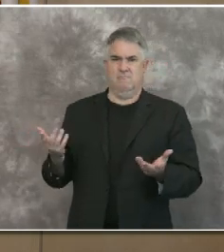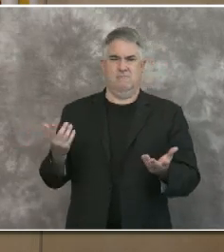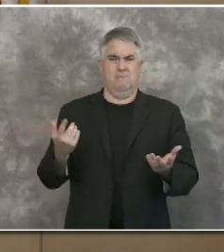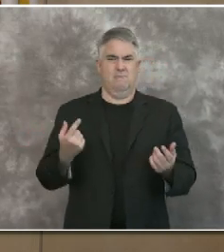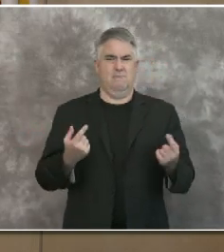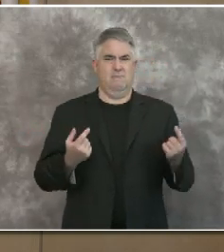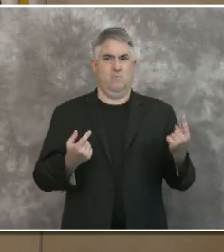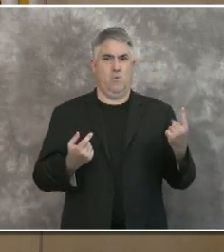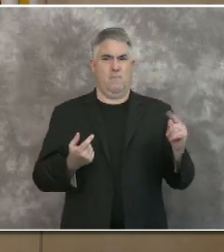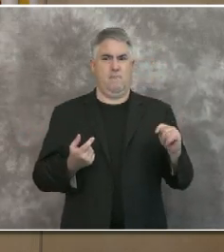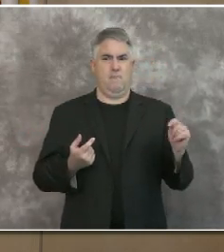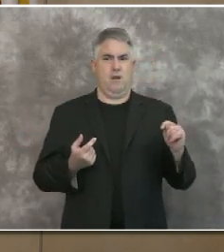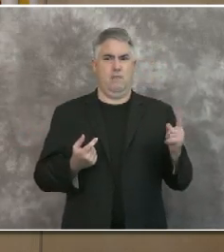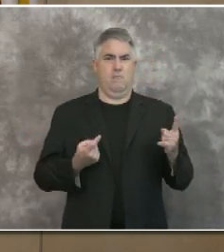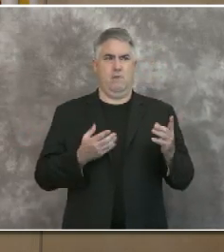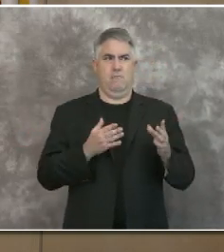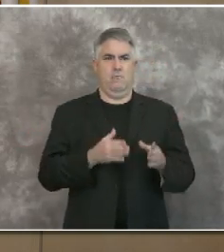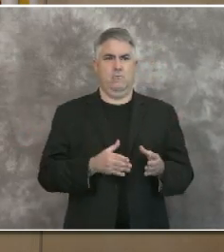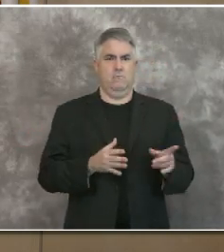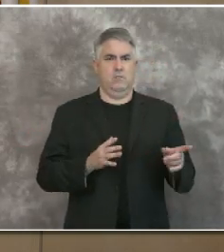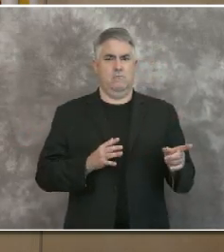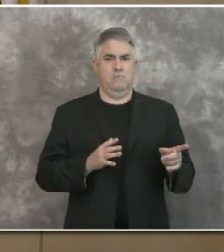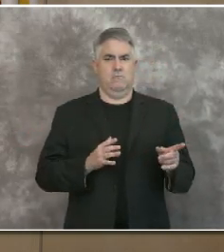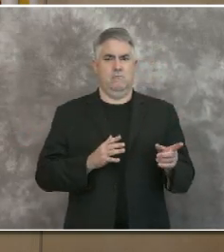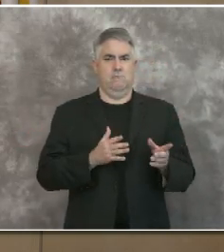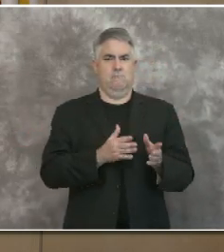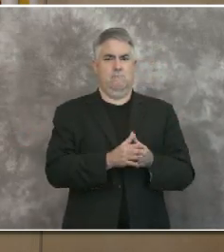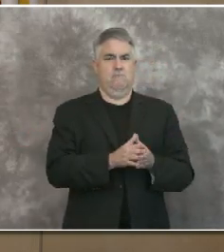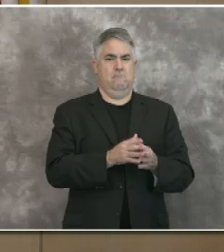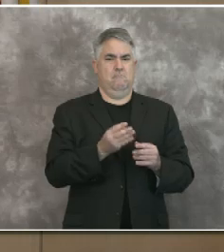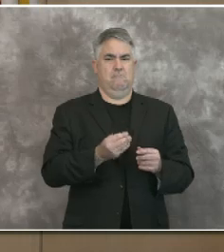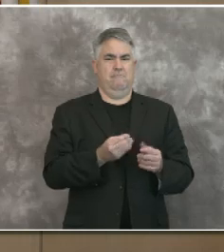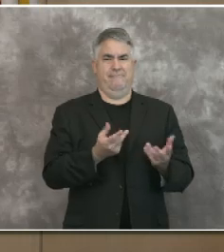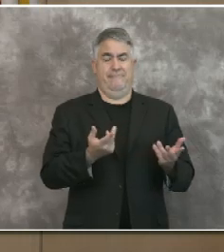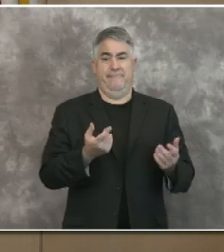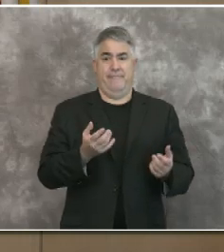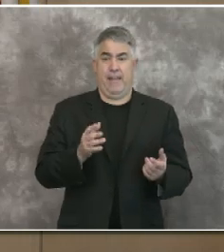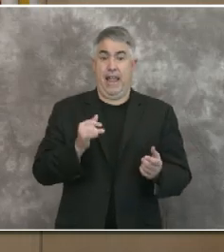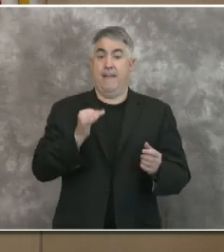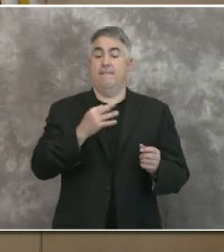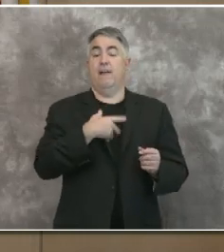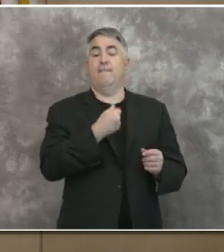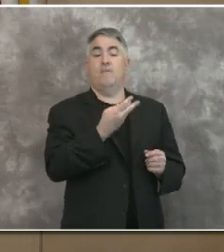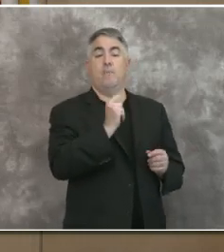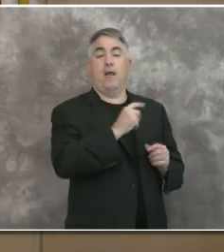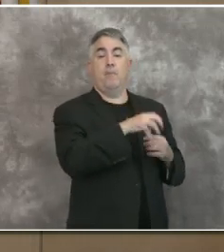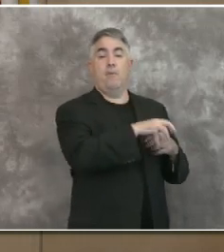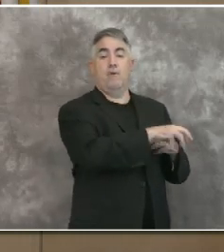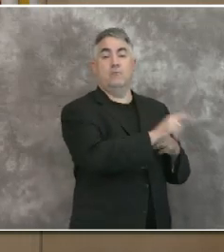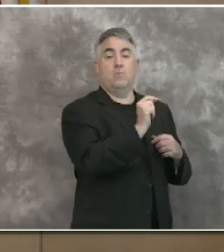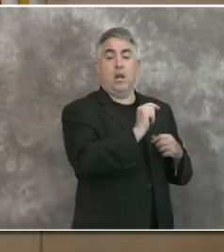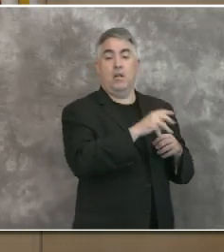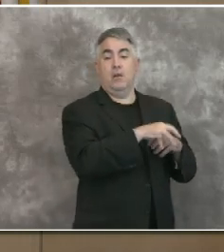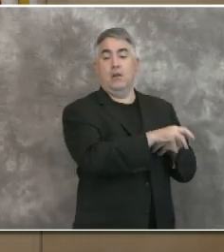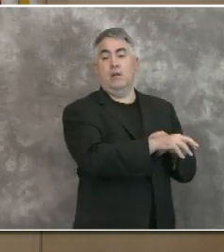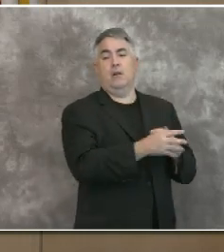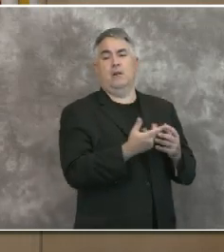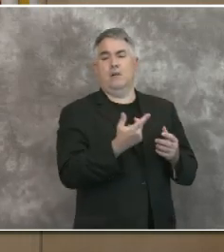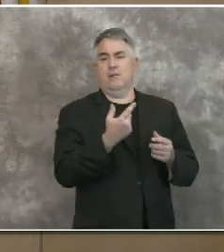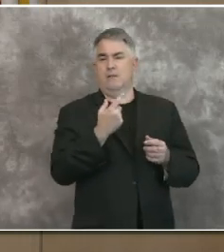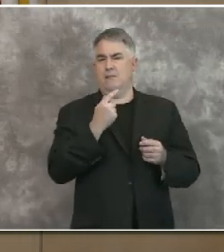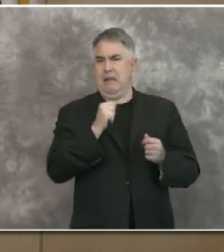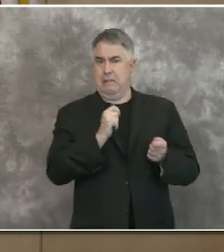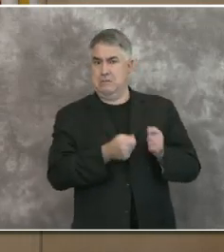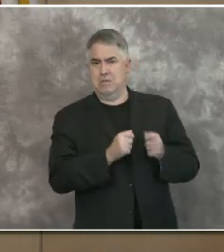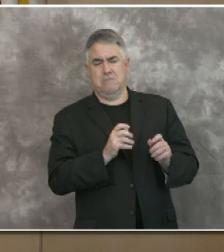one person uses it at a time. If there are multiple stalls, there's no need to make any changes there